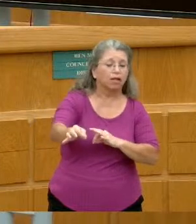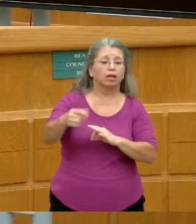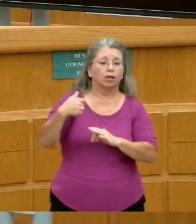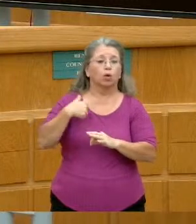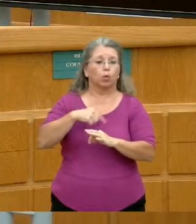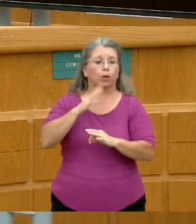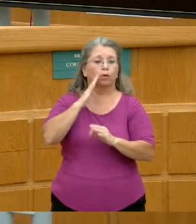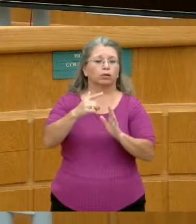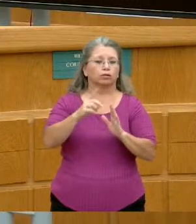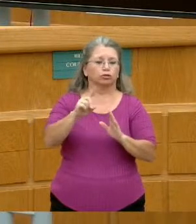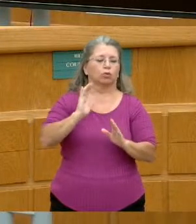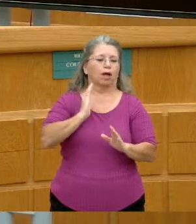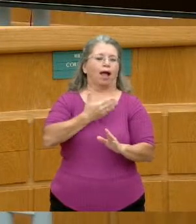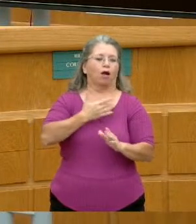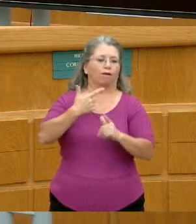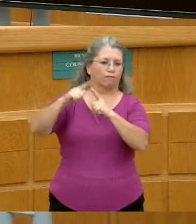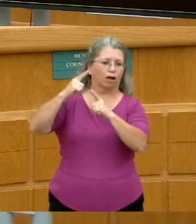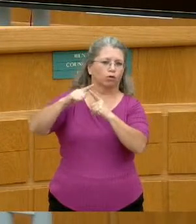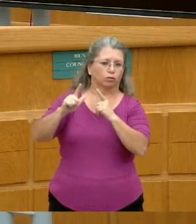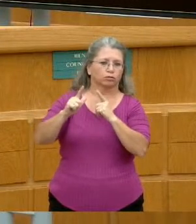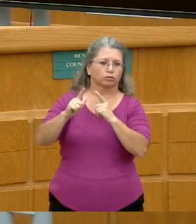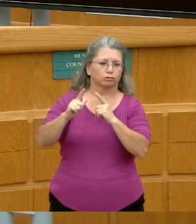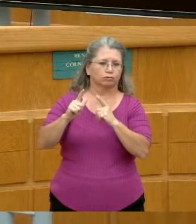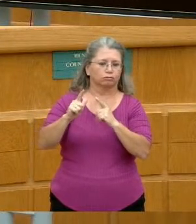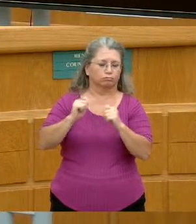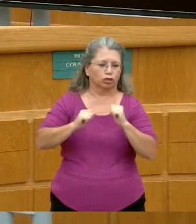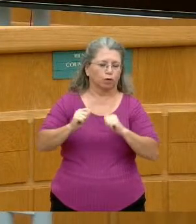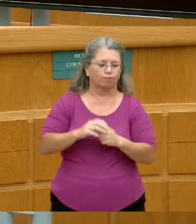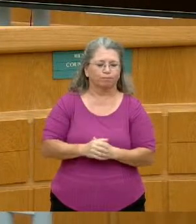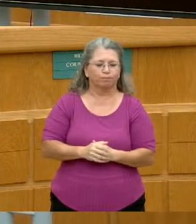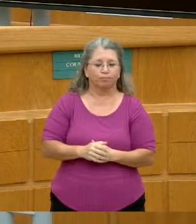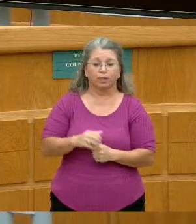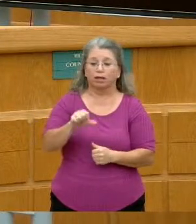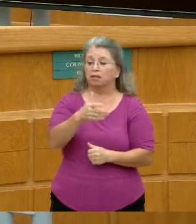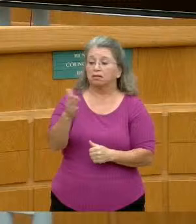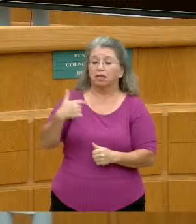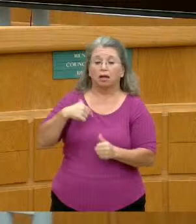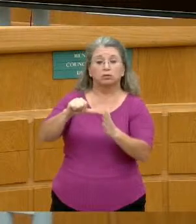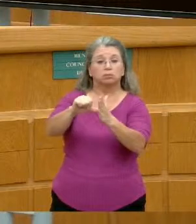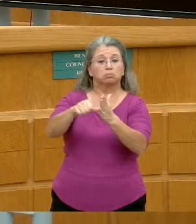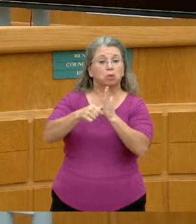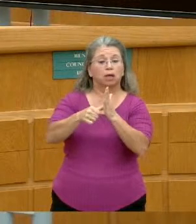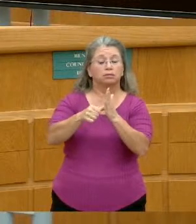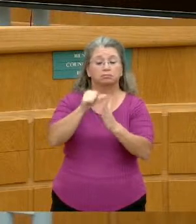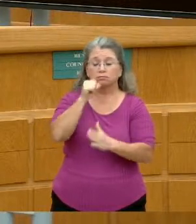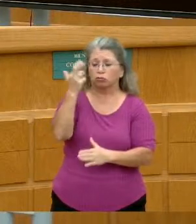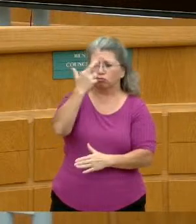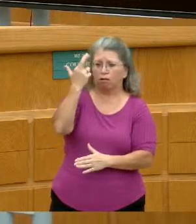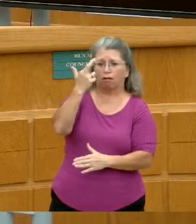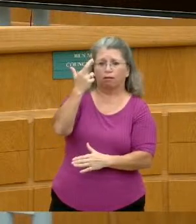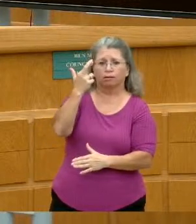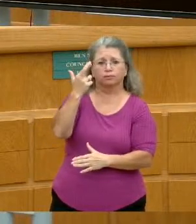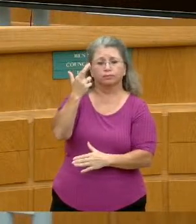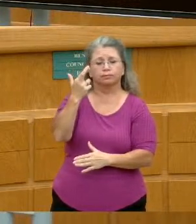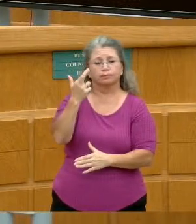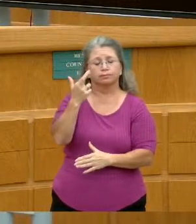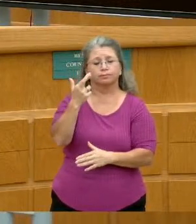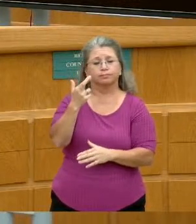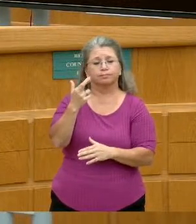our fireworks. One of the other things I was impressed with, didn't realize, talking to